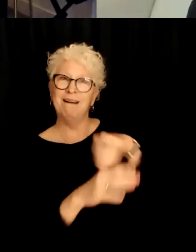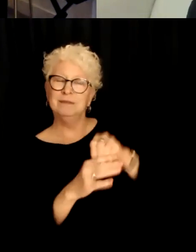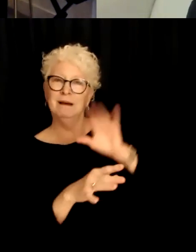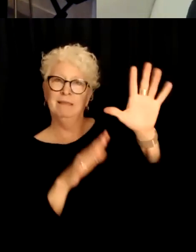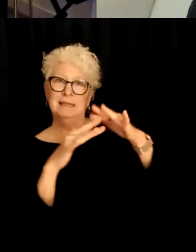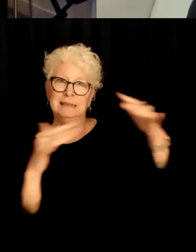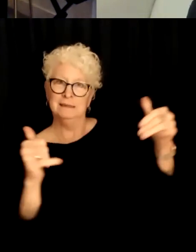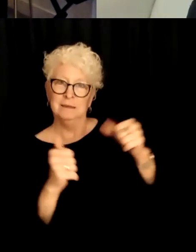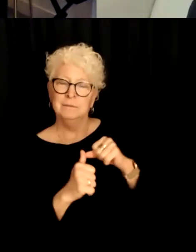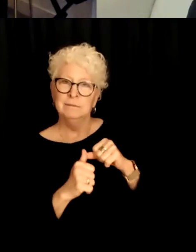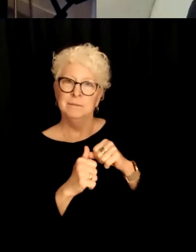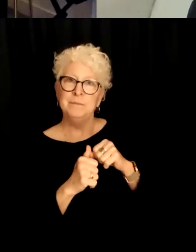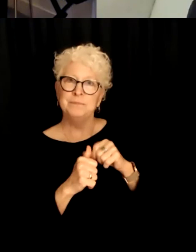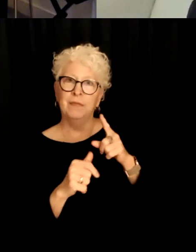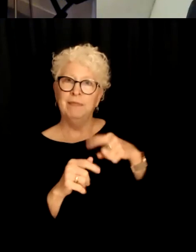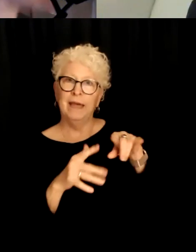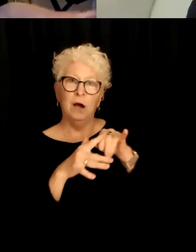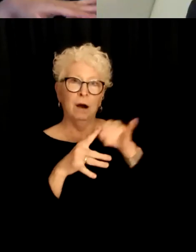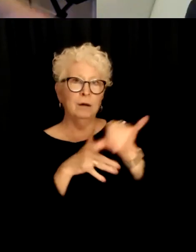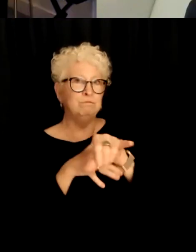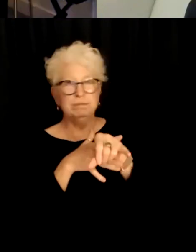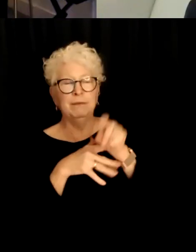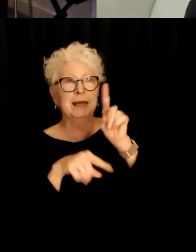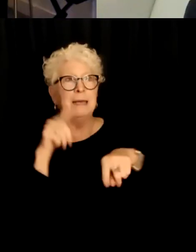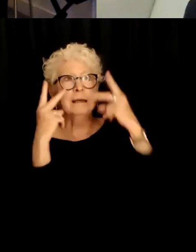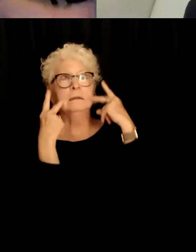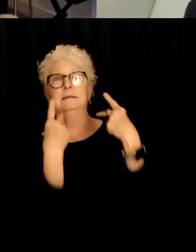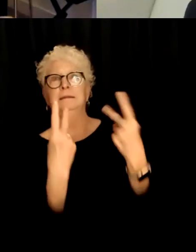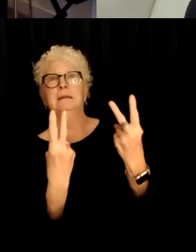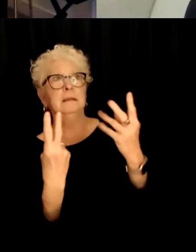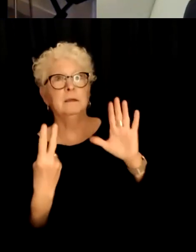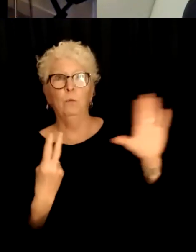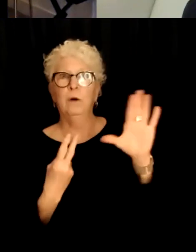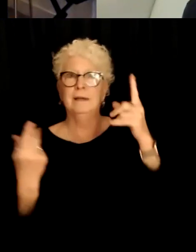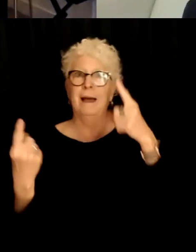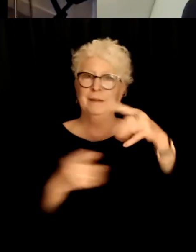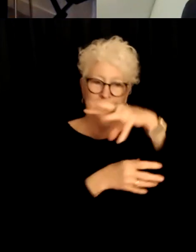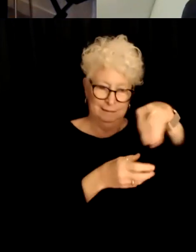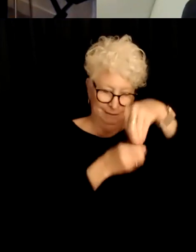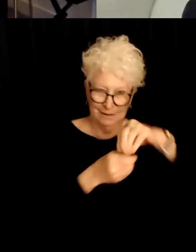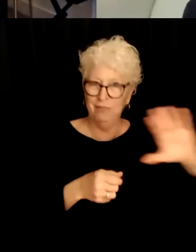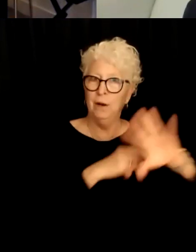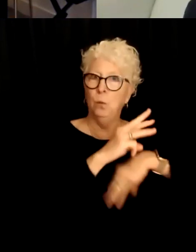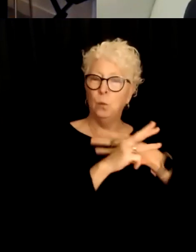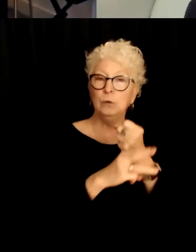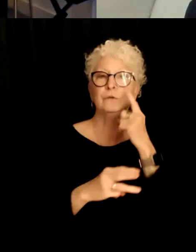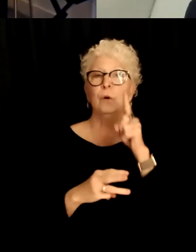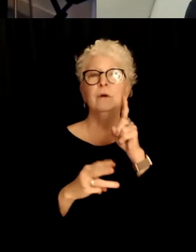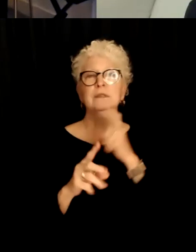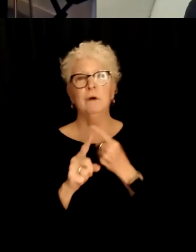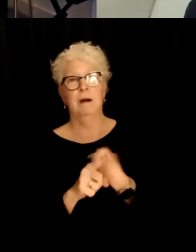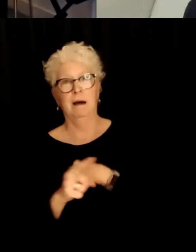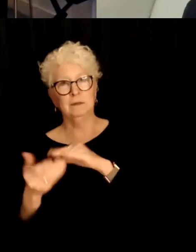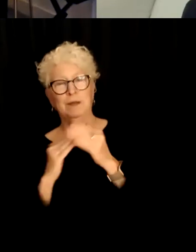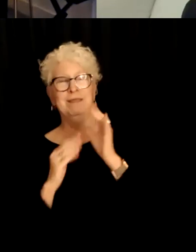co-create across disease silos and disciplinary silos and sectors. So yeah, I think that's a great